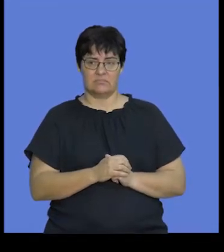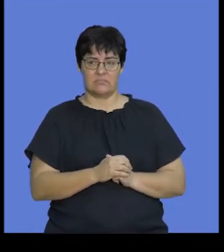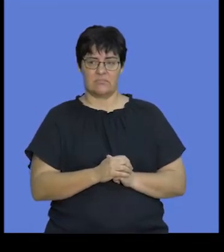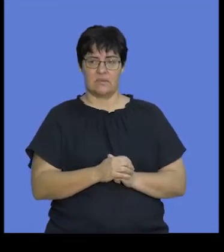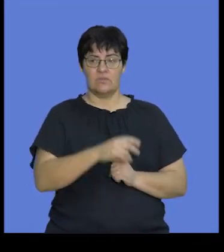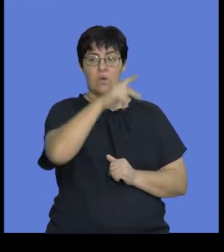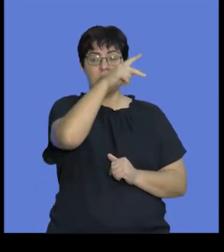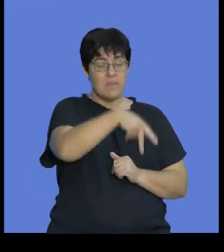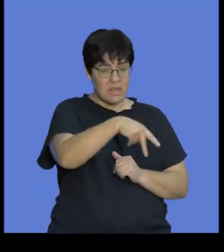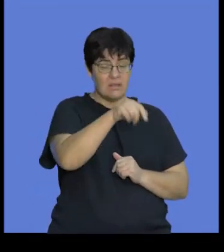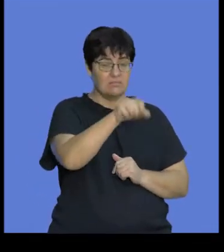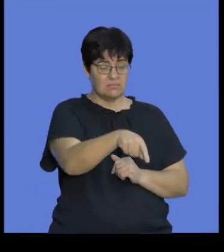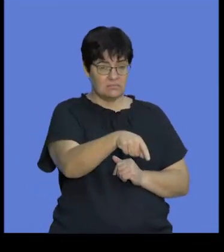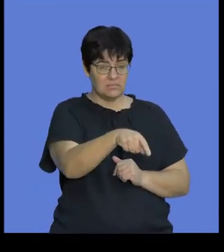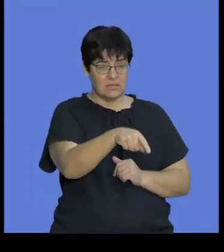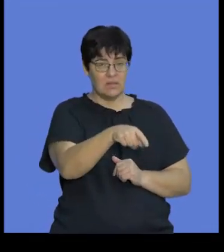Okay.